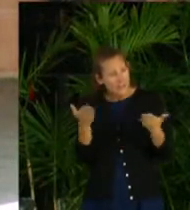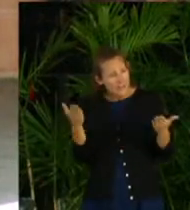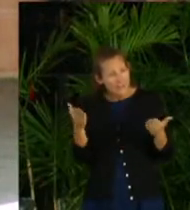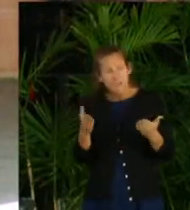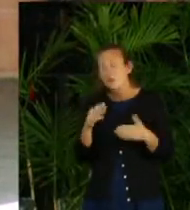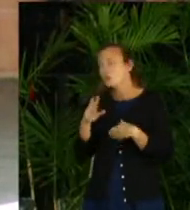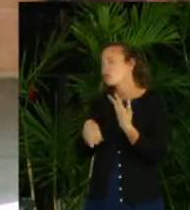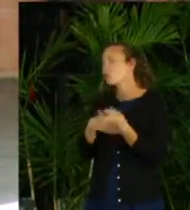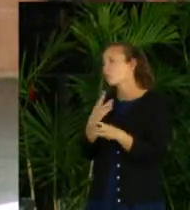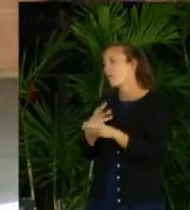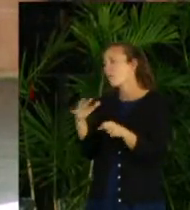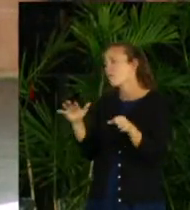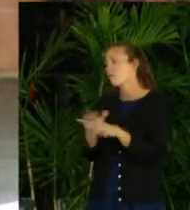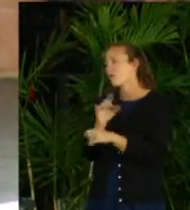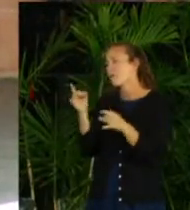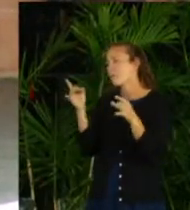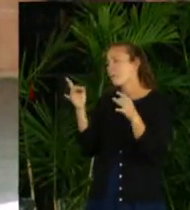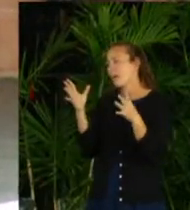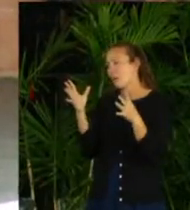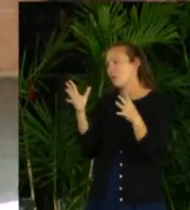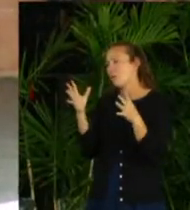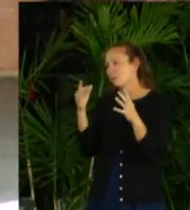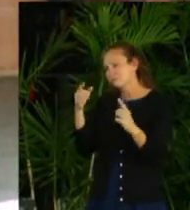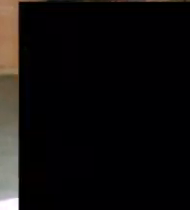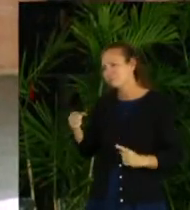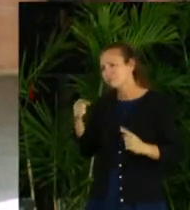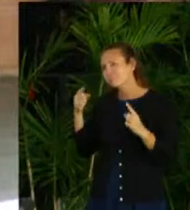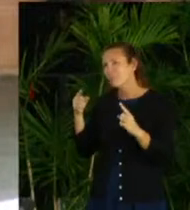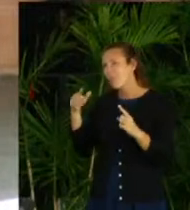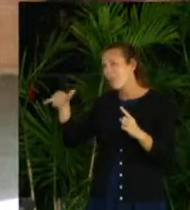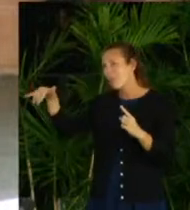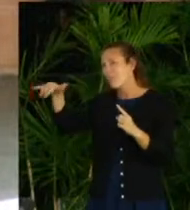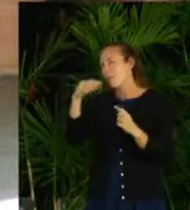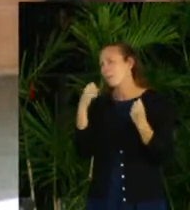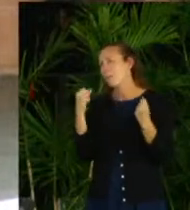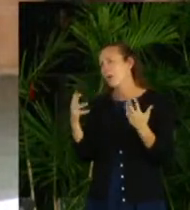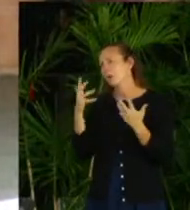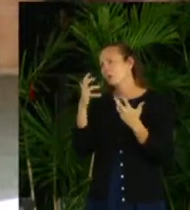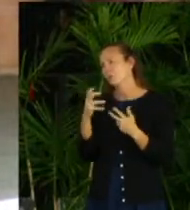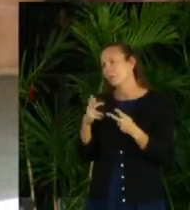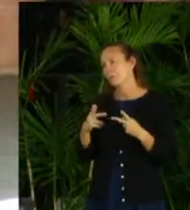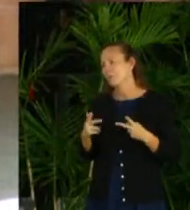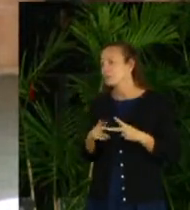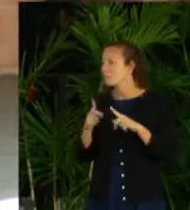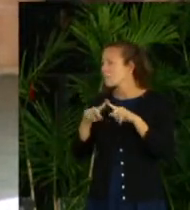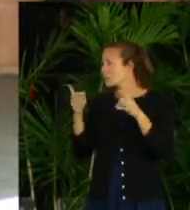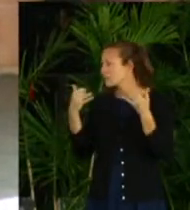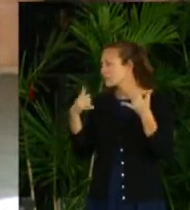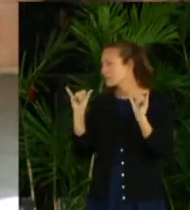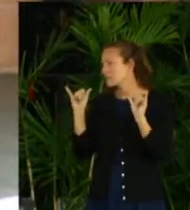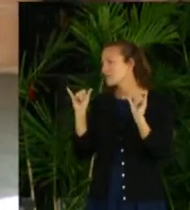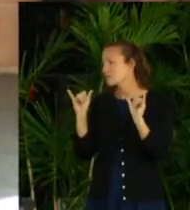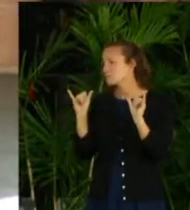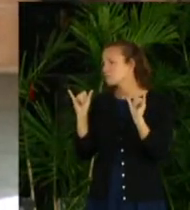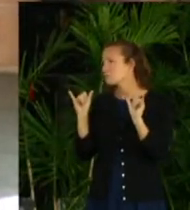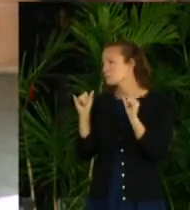full of peril, and in it there are many dark places. But still, there is much that is